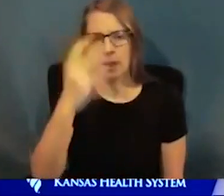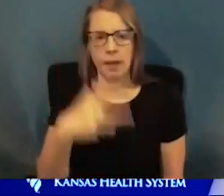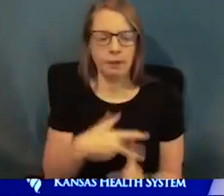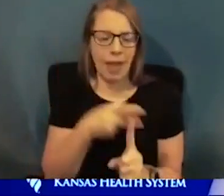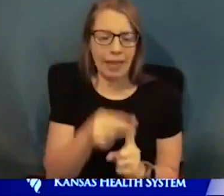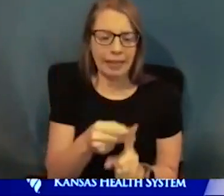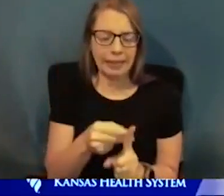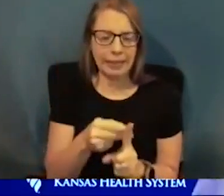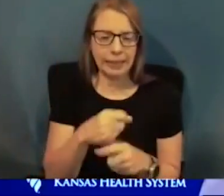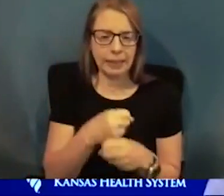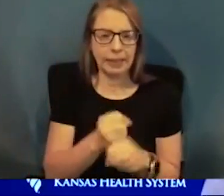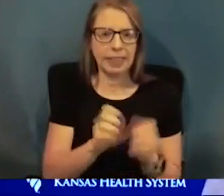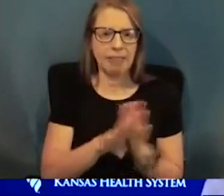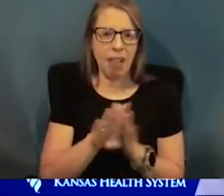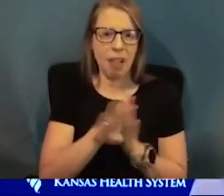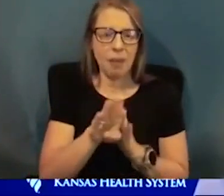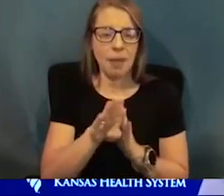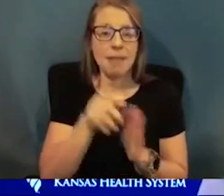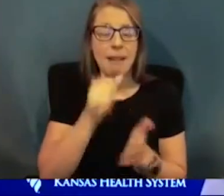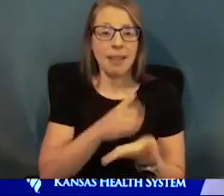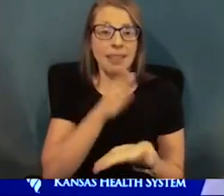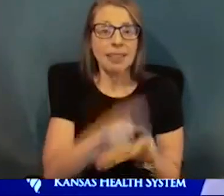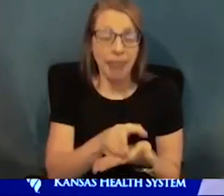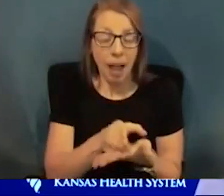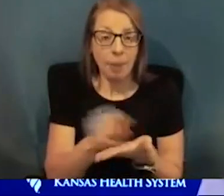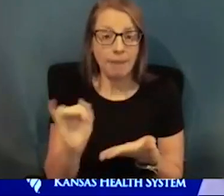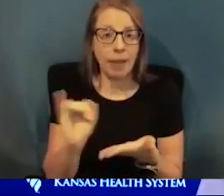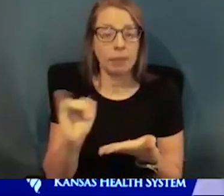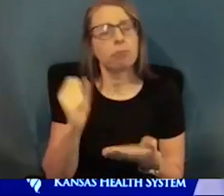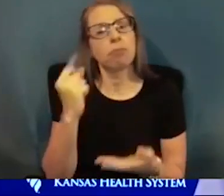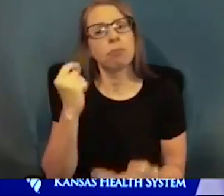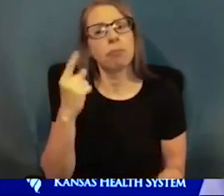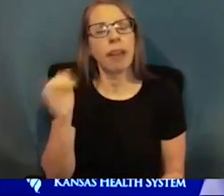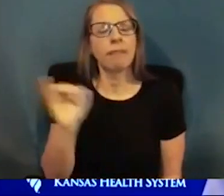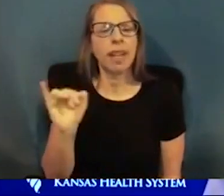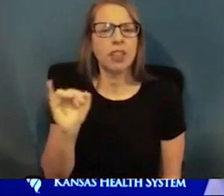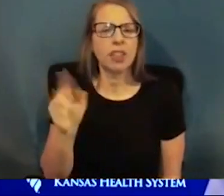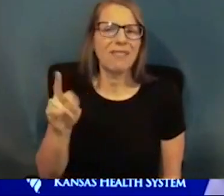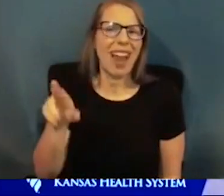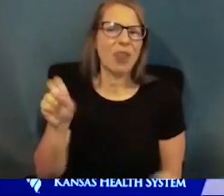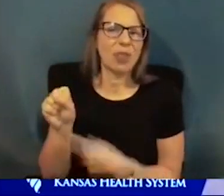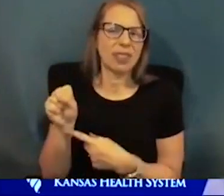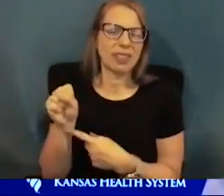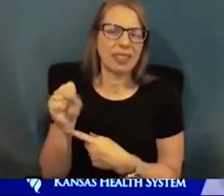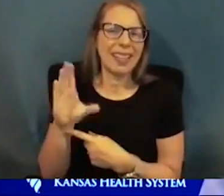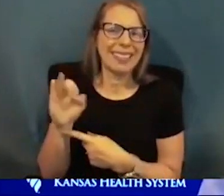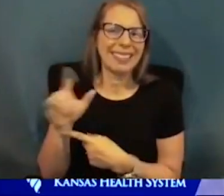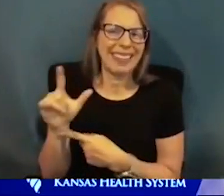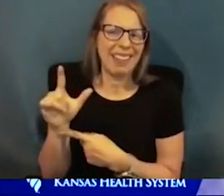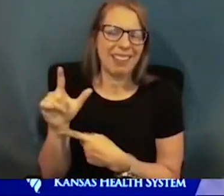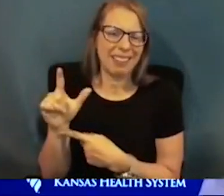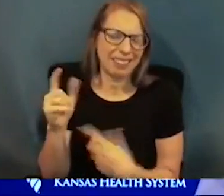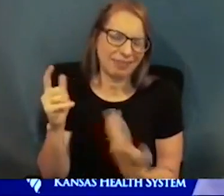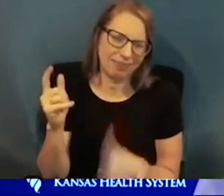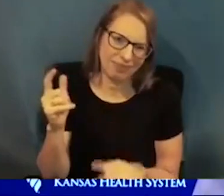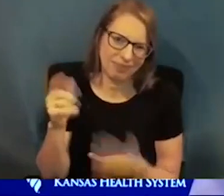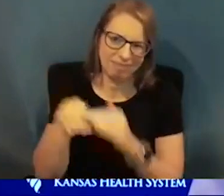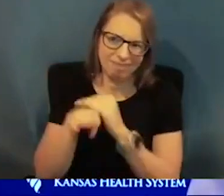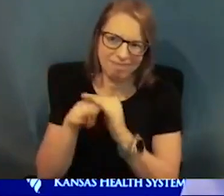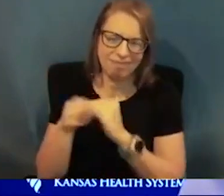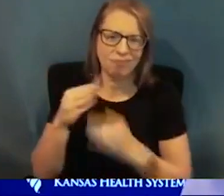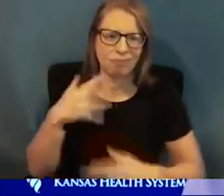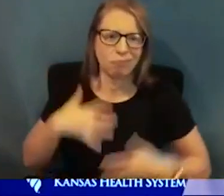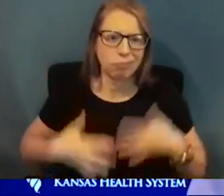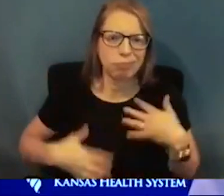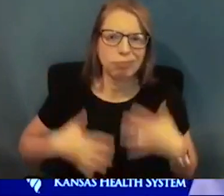created not necessarily to stop infection, because infection, again, is that virus at the cellular level just getting into your cells and starting to